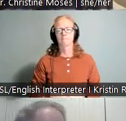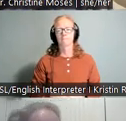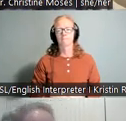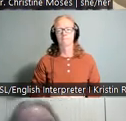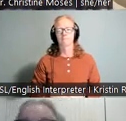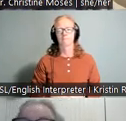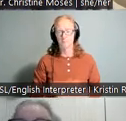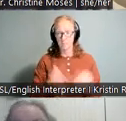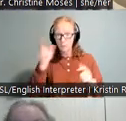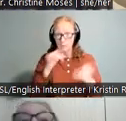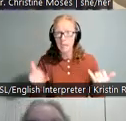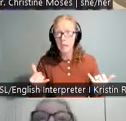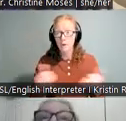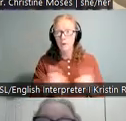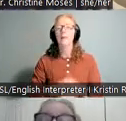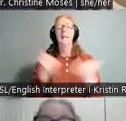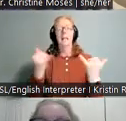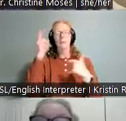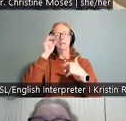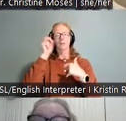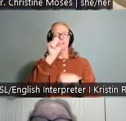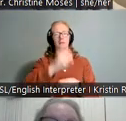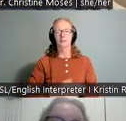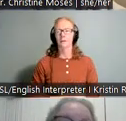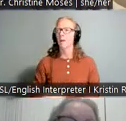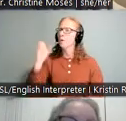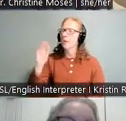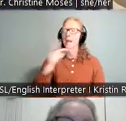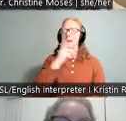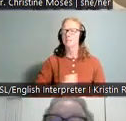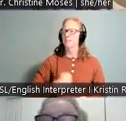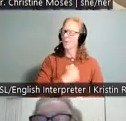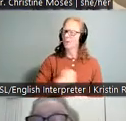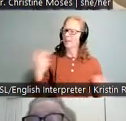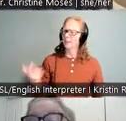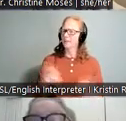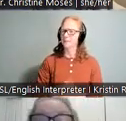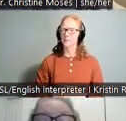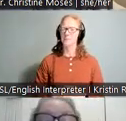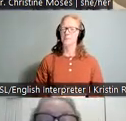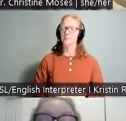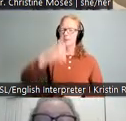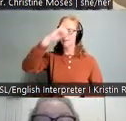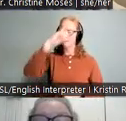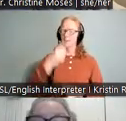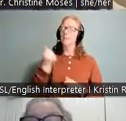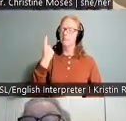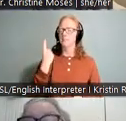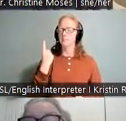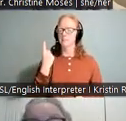Can anybody hear me right now? Now I can hear you. Okay, sorry. I think that it makes sense